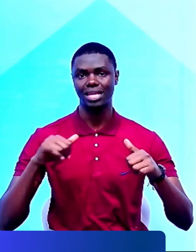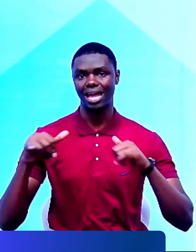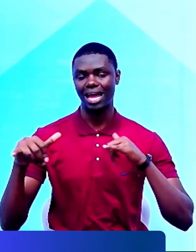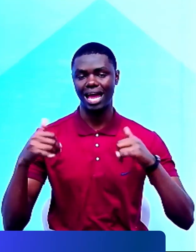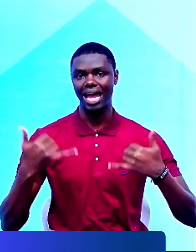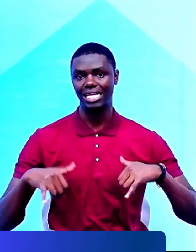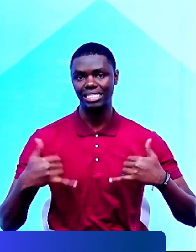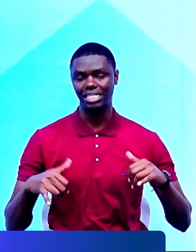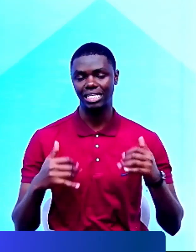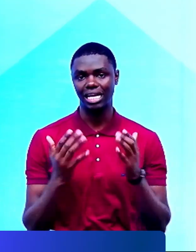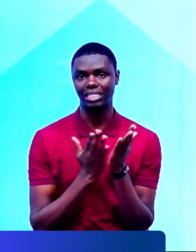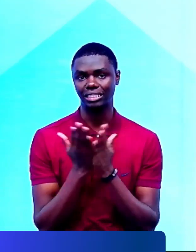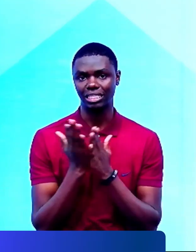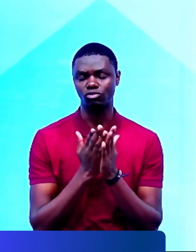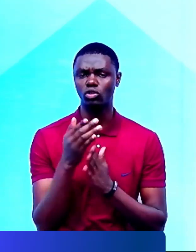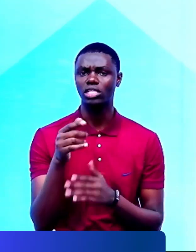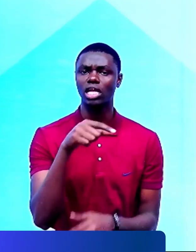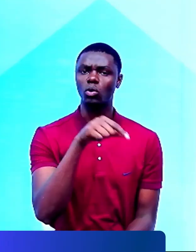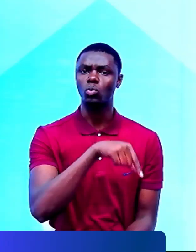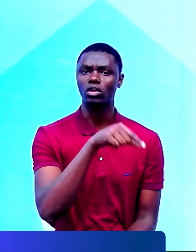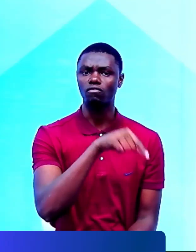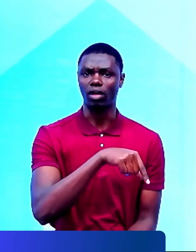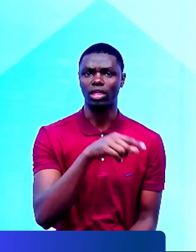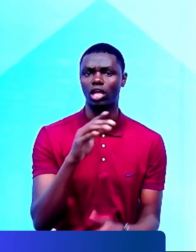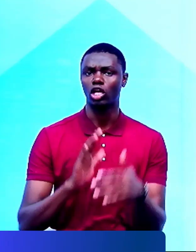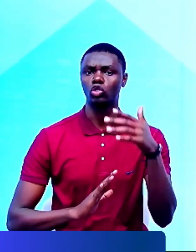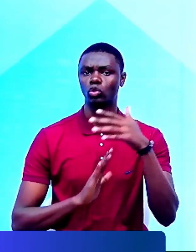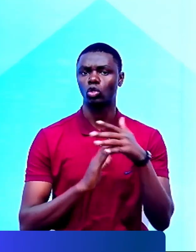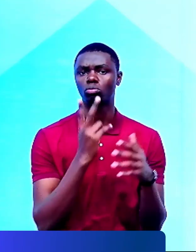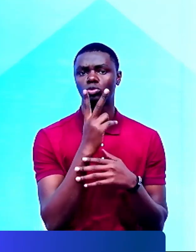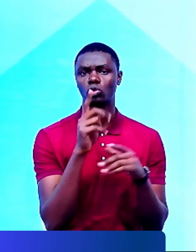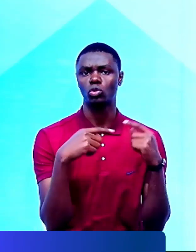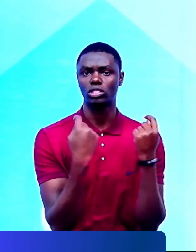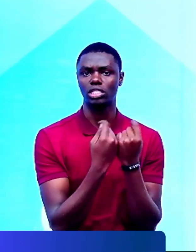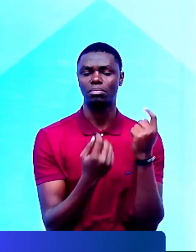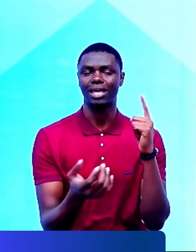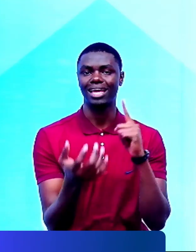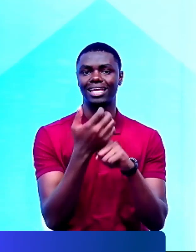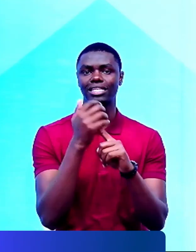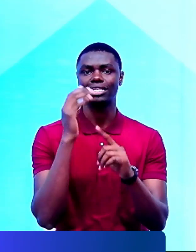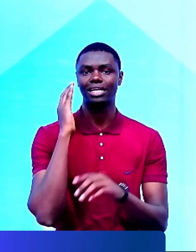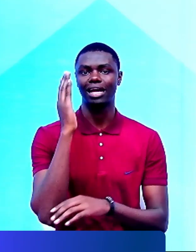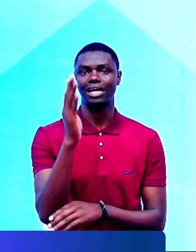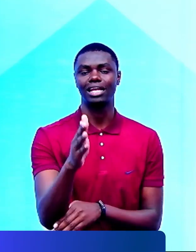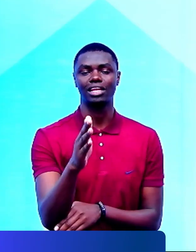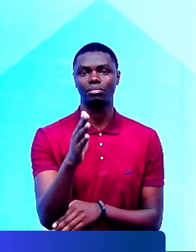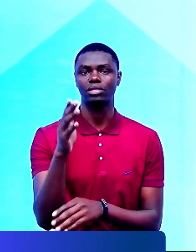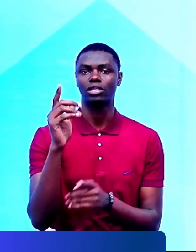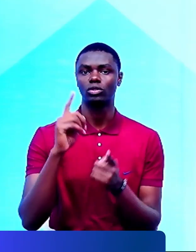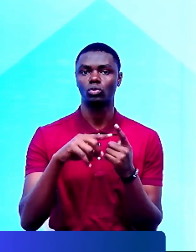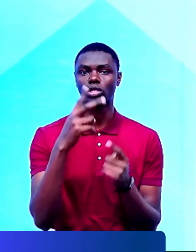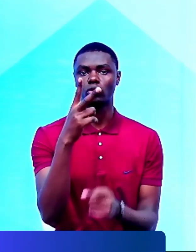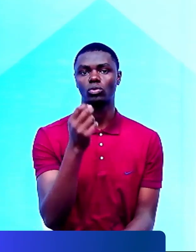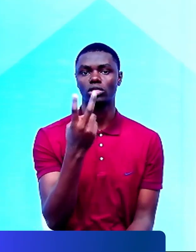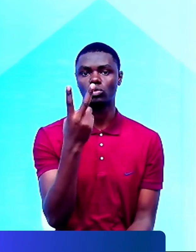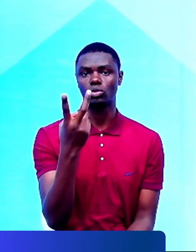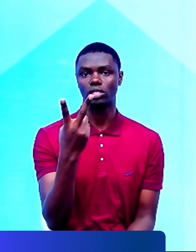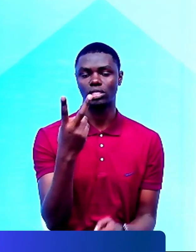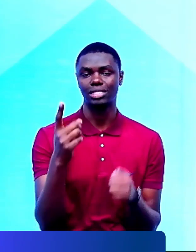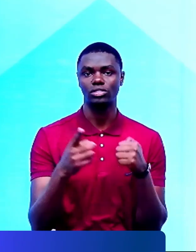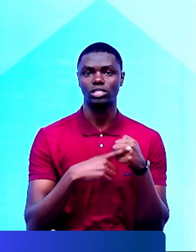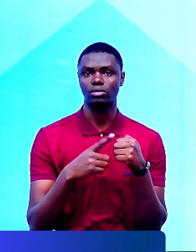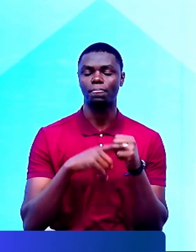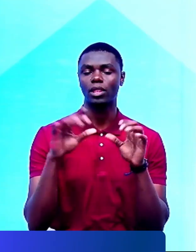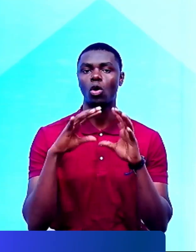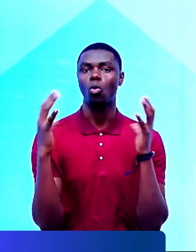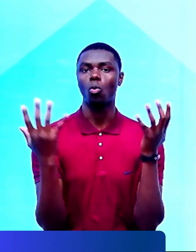as a crucial qualifier, with the top two teams earning a direct branch to the 2026 World